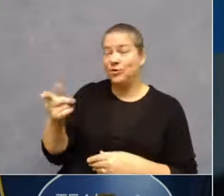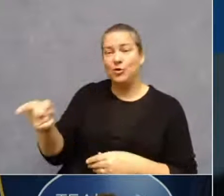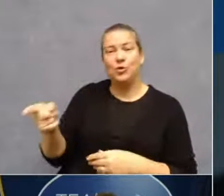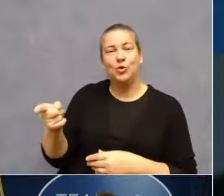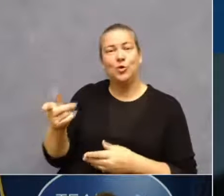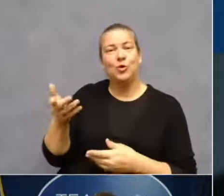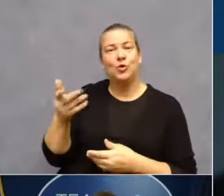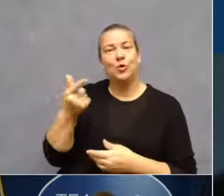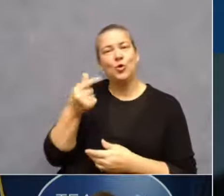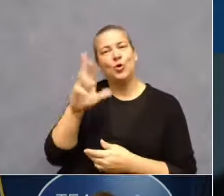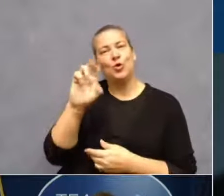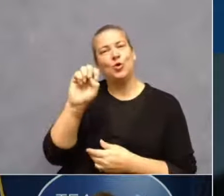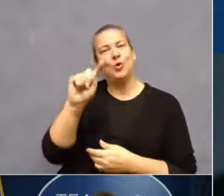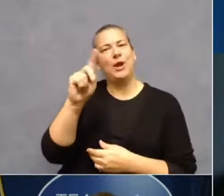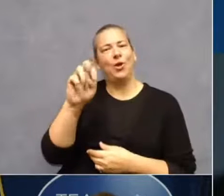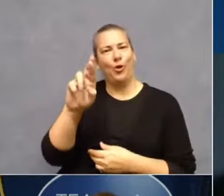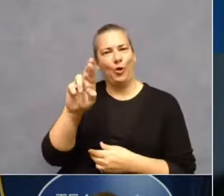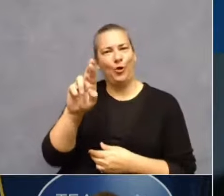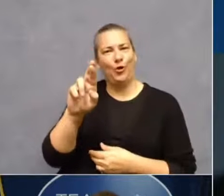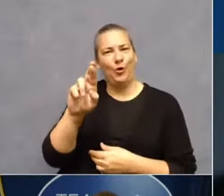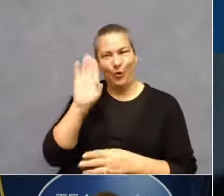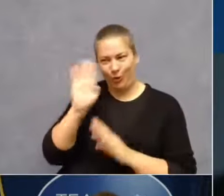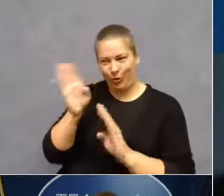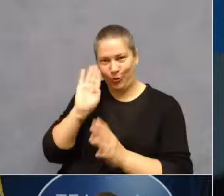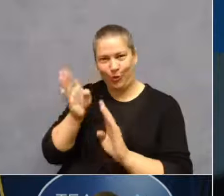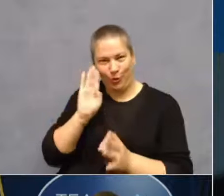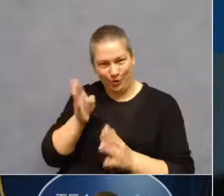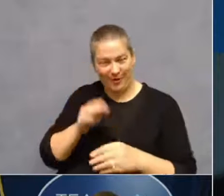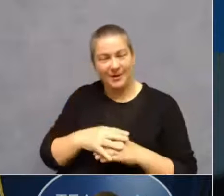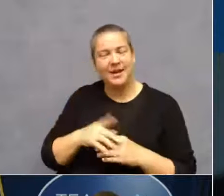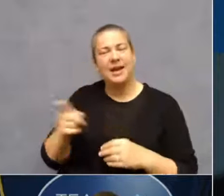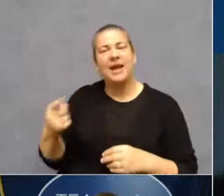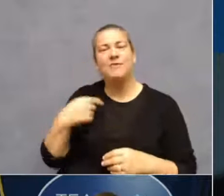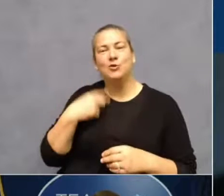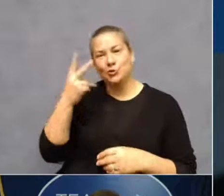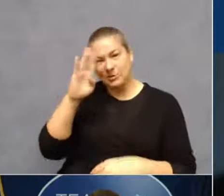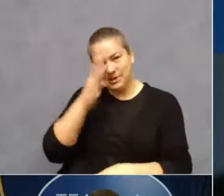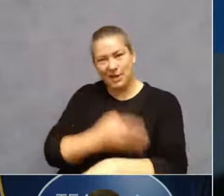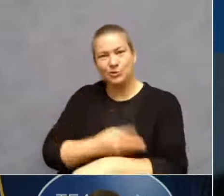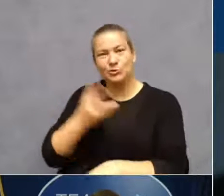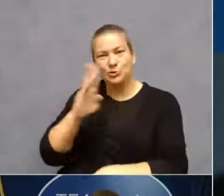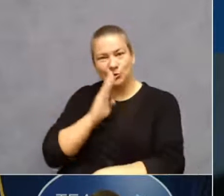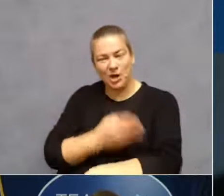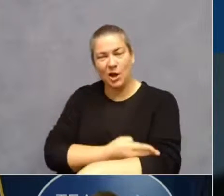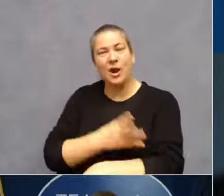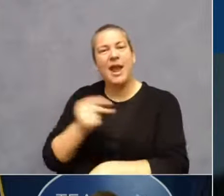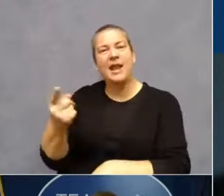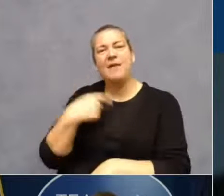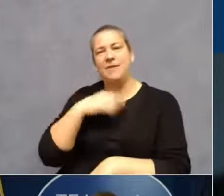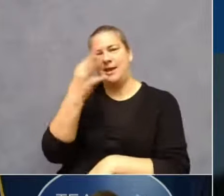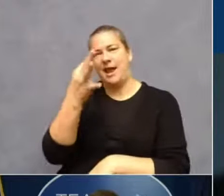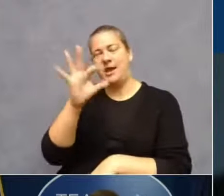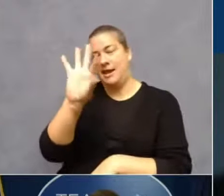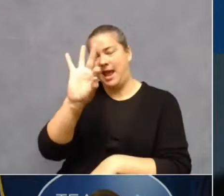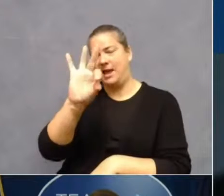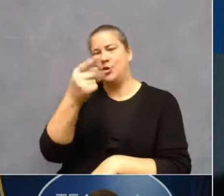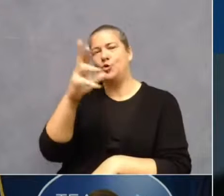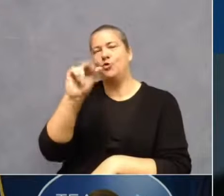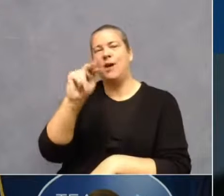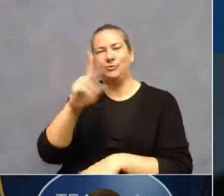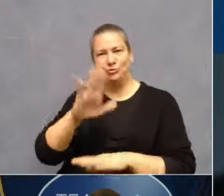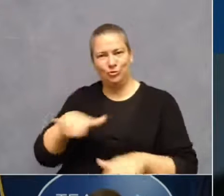Bobby was a father and a stepfather to 2 sons, 2 daughters, and a grandfather to 9 grandchildren who will miss